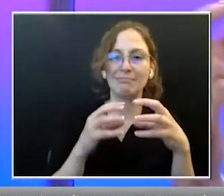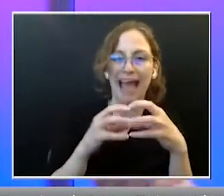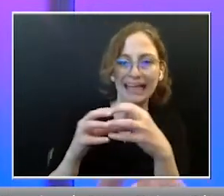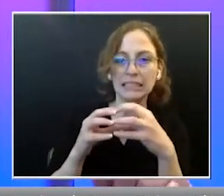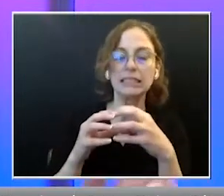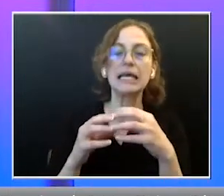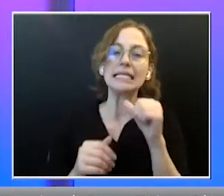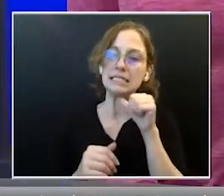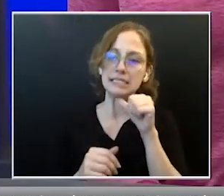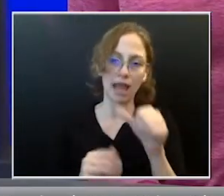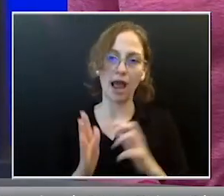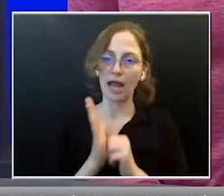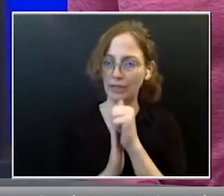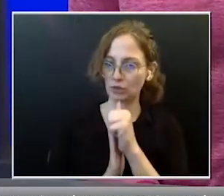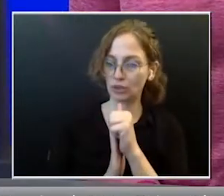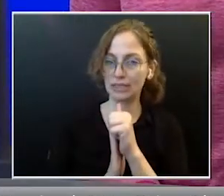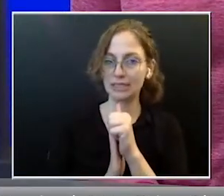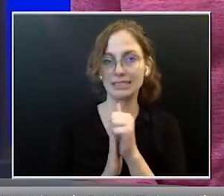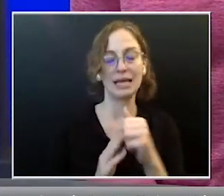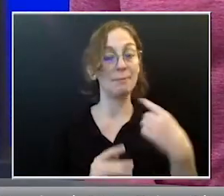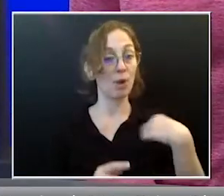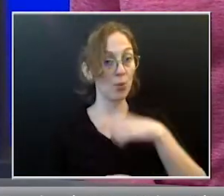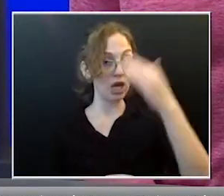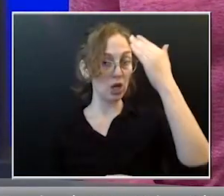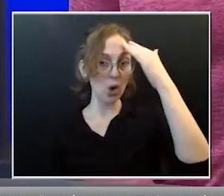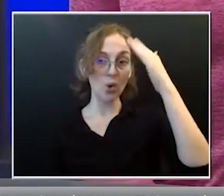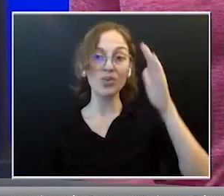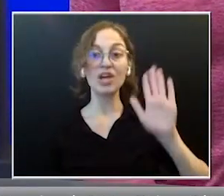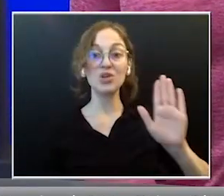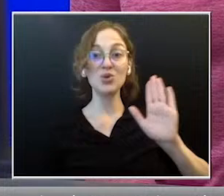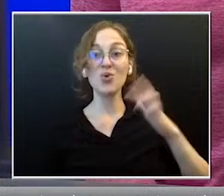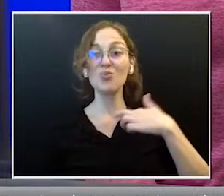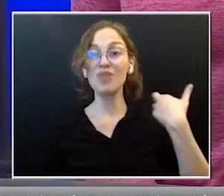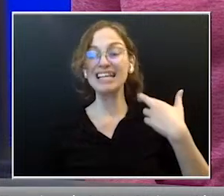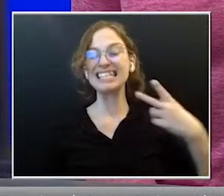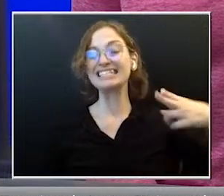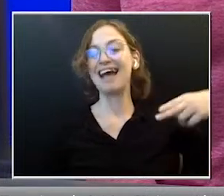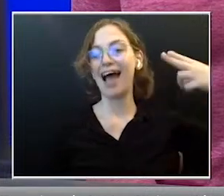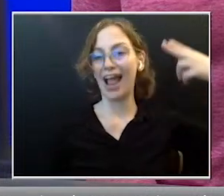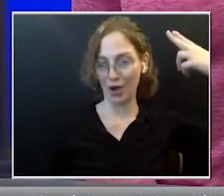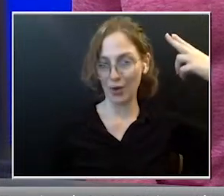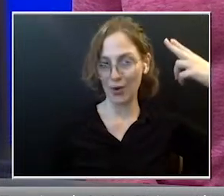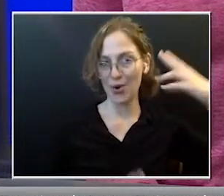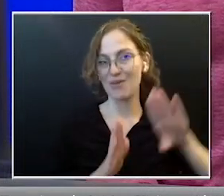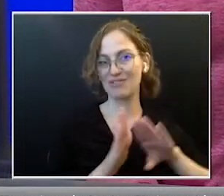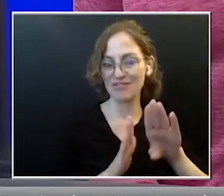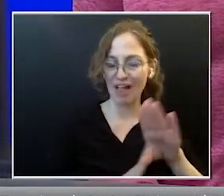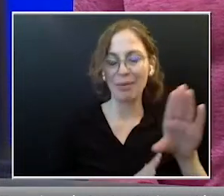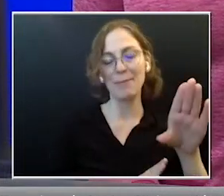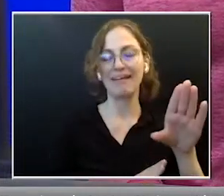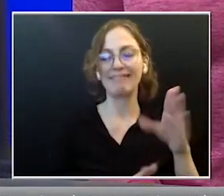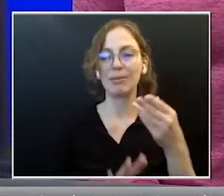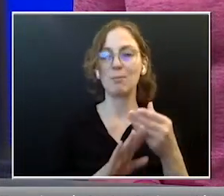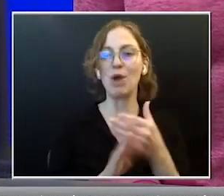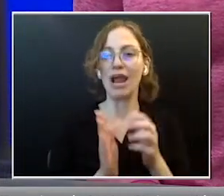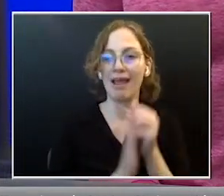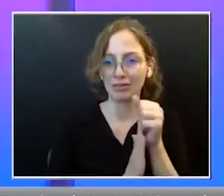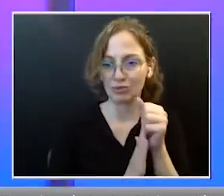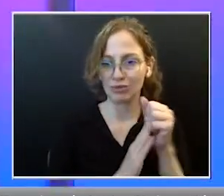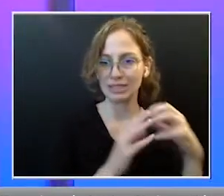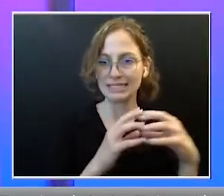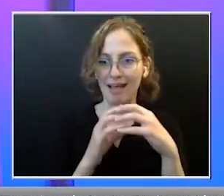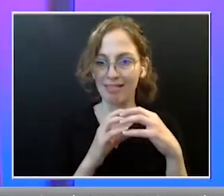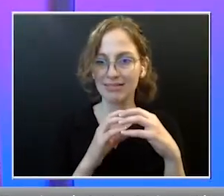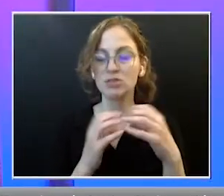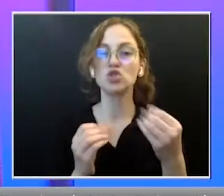know that you're at a slightly higher risk of developing polyps or precancerous cells, and so we have to keep a really close eye. And we had just